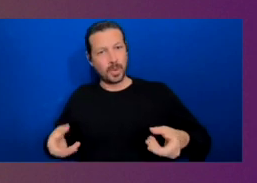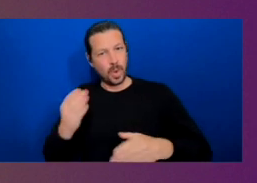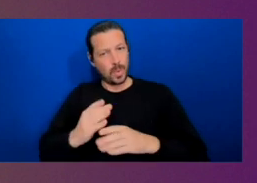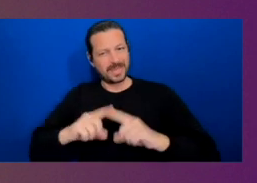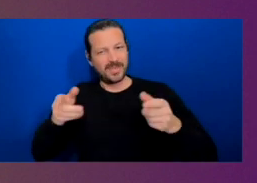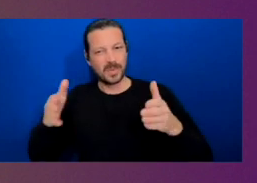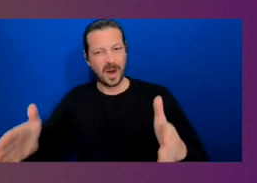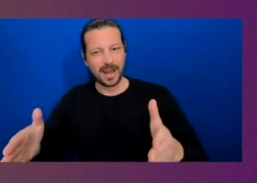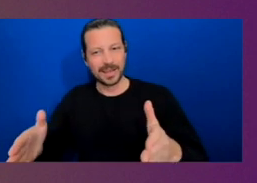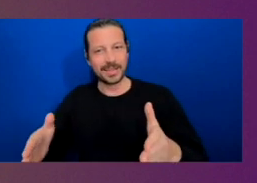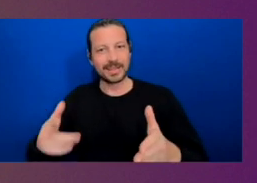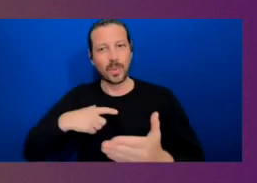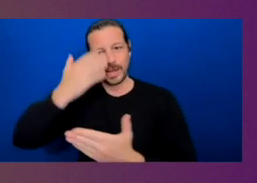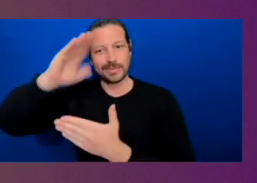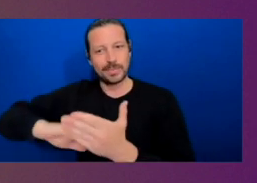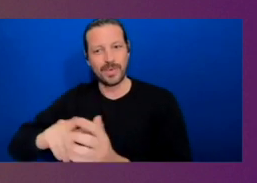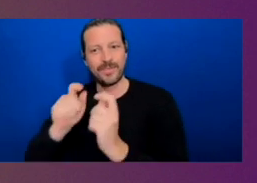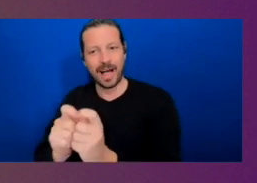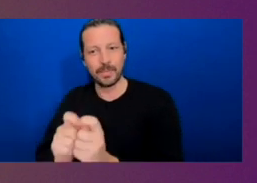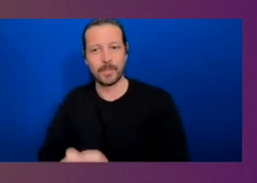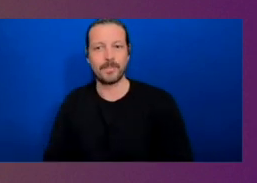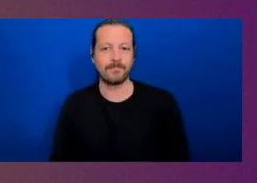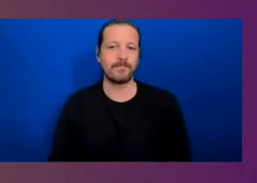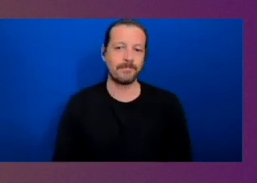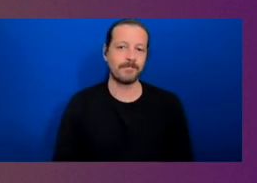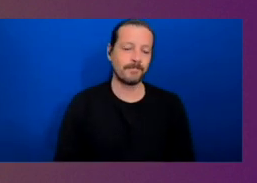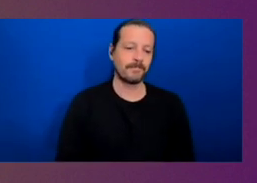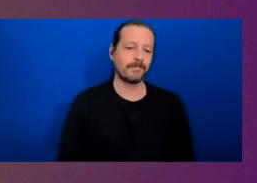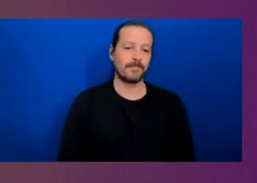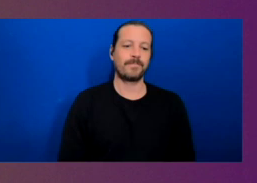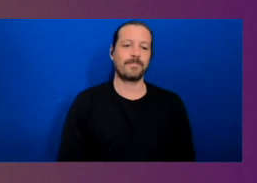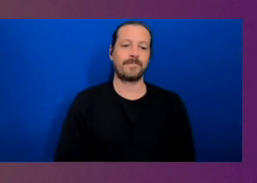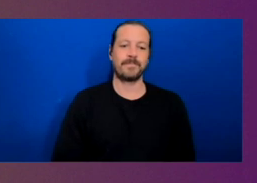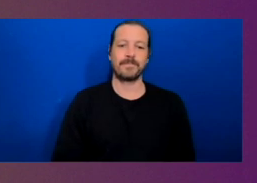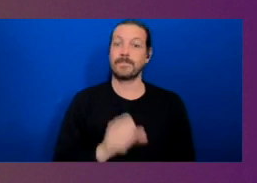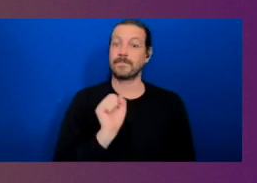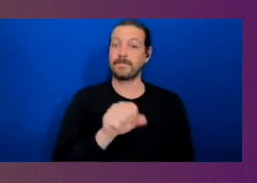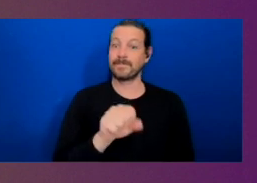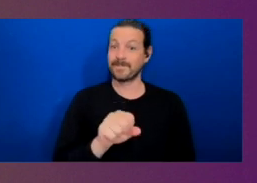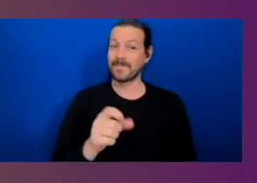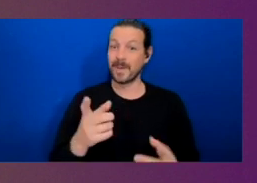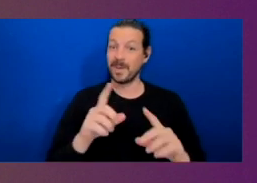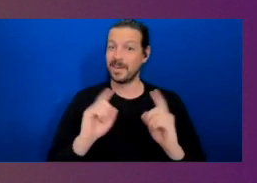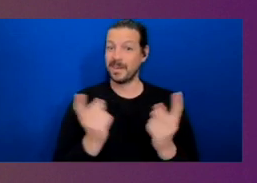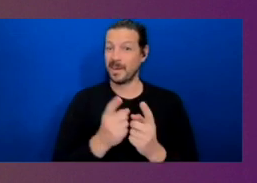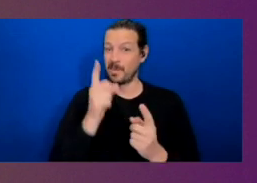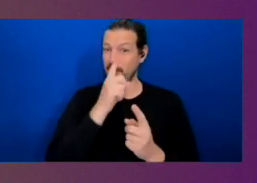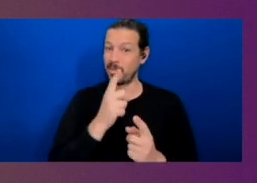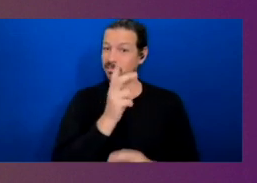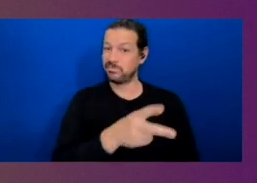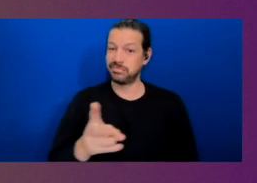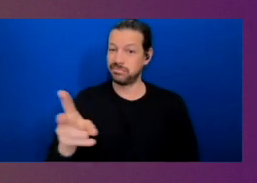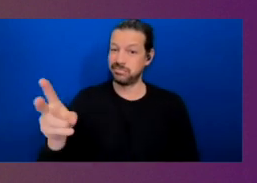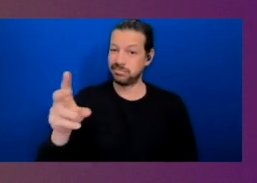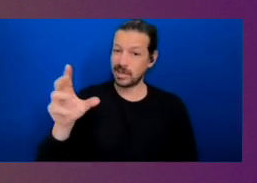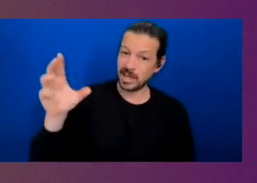Yeah. Yeah, that's brilliant. And I guess we make some assumptions in here, don't we, as well,